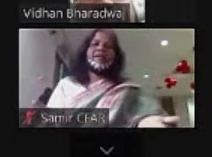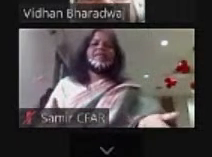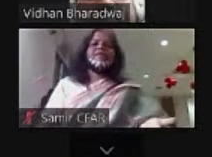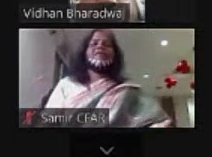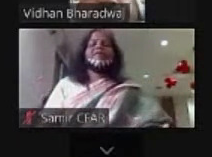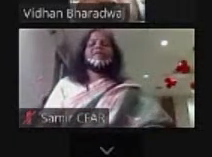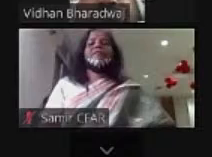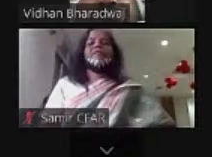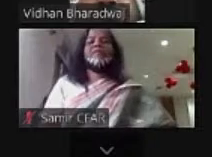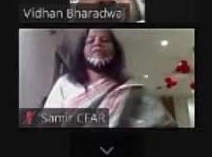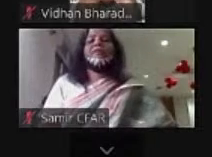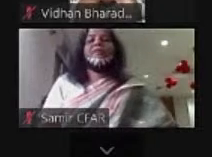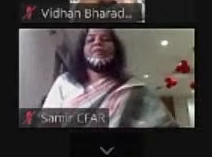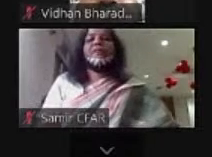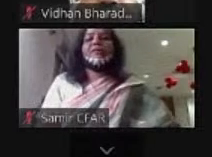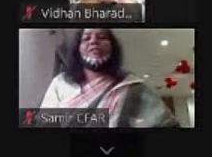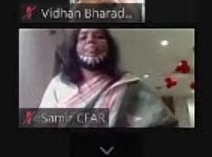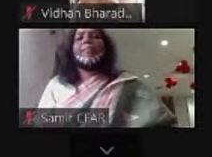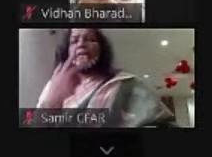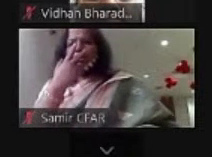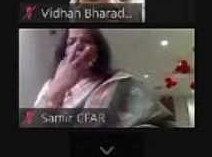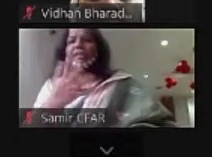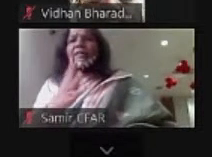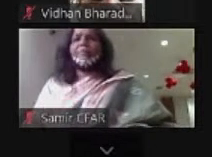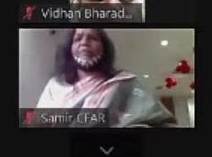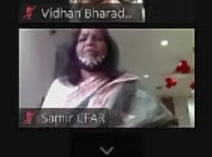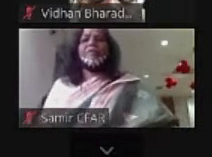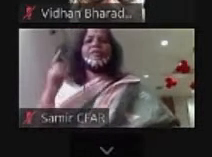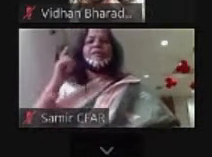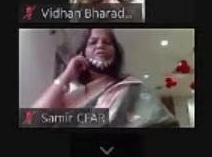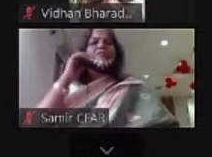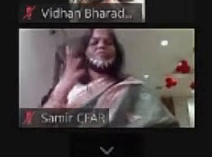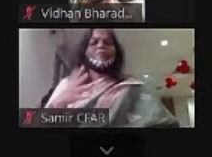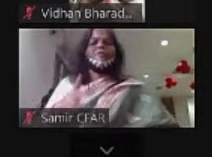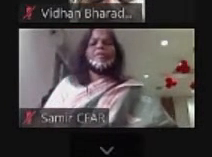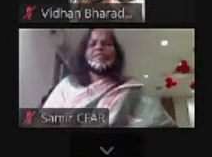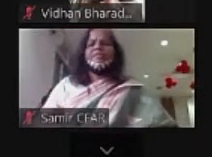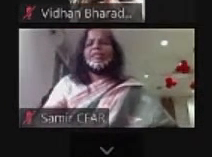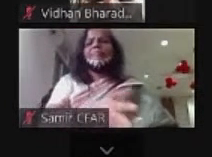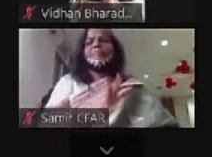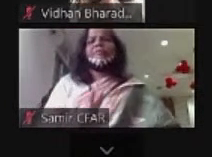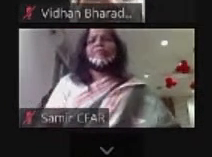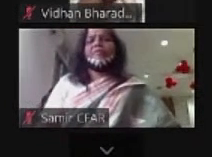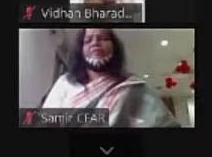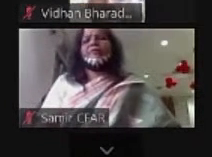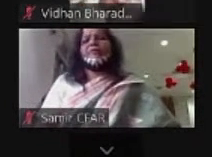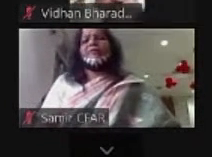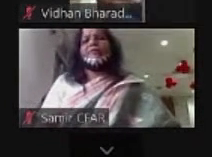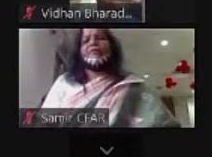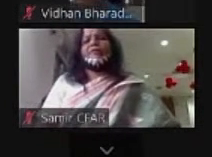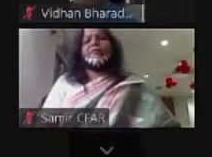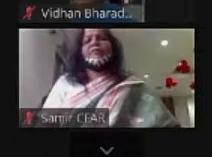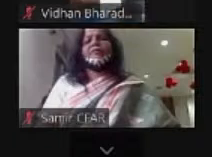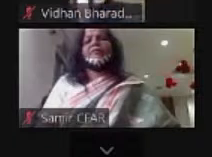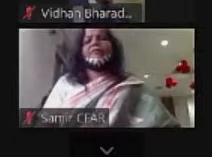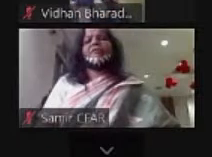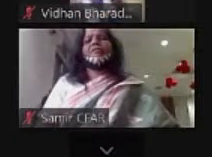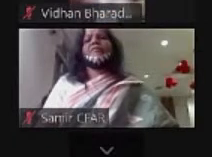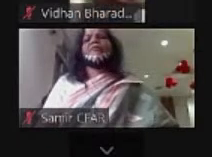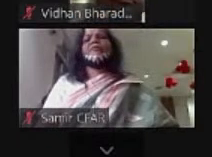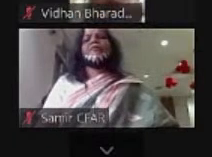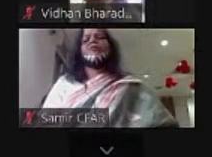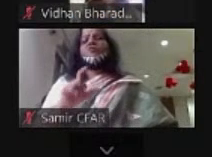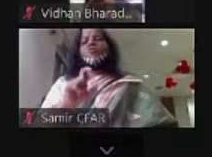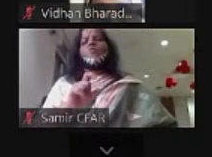important during the COVID-19 period. The first people who can't see, who have limited mobility and intellectual